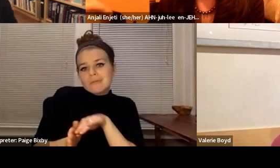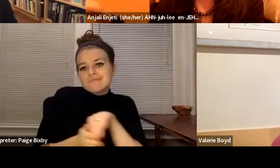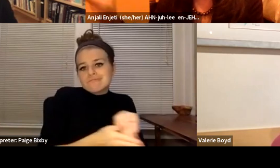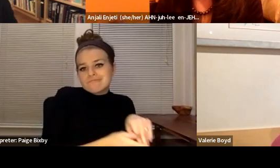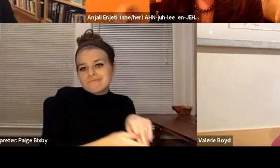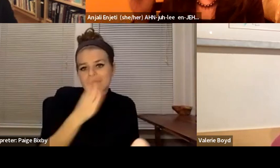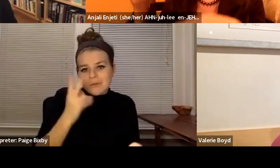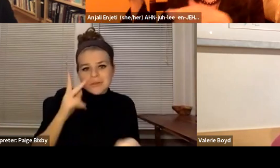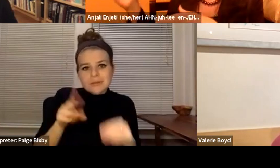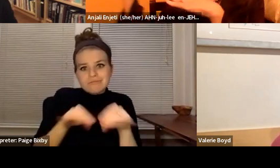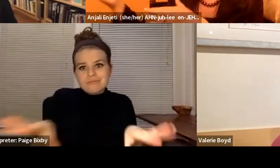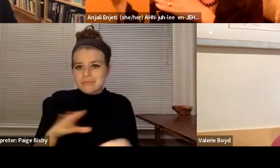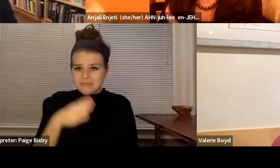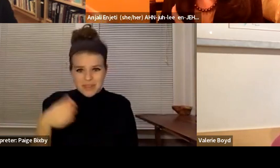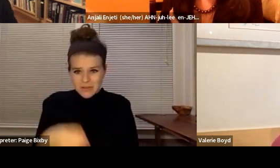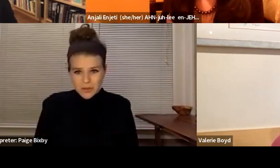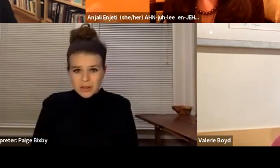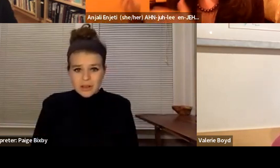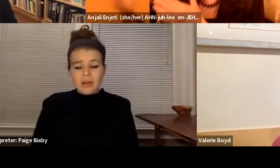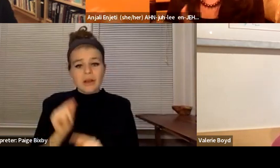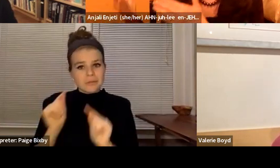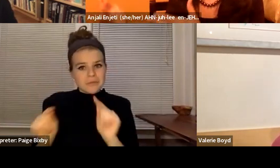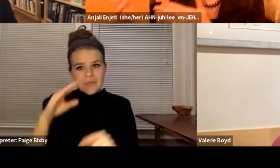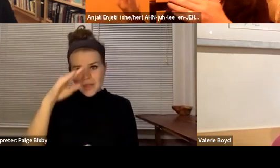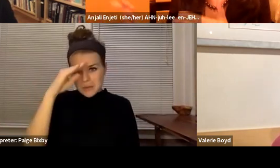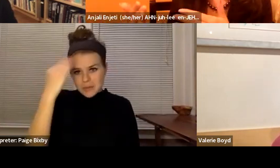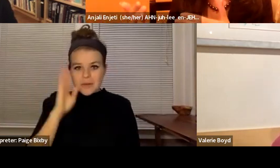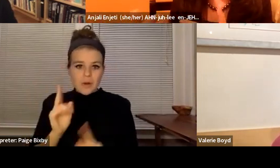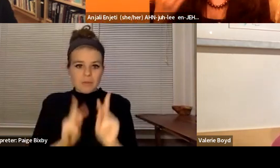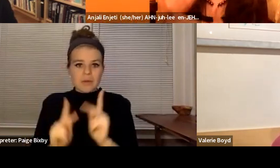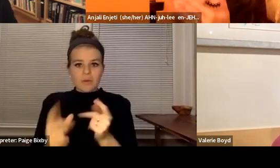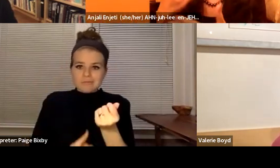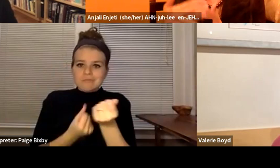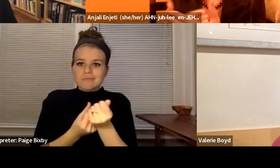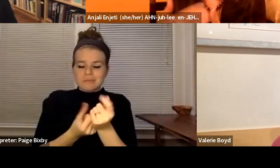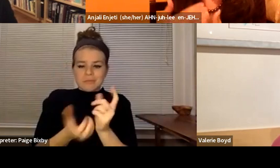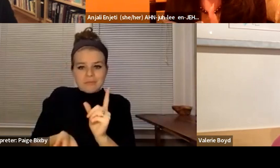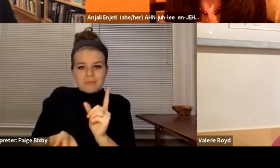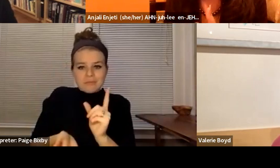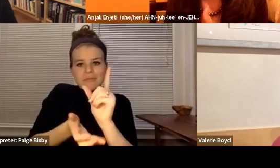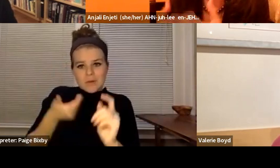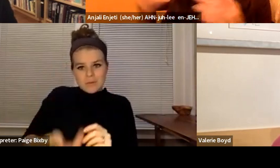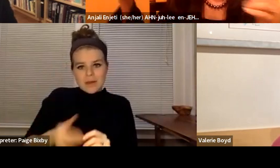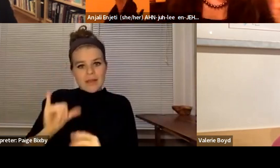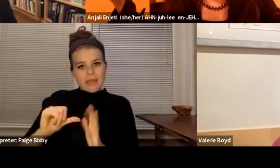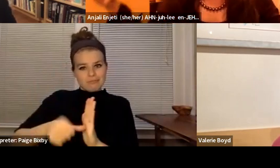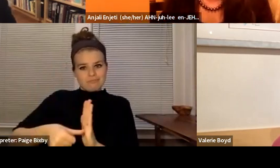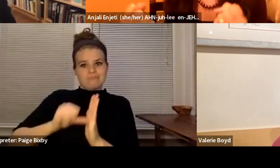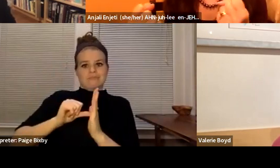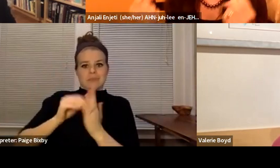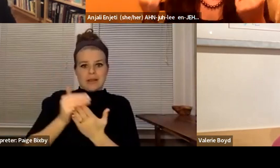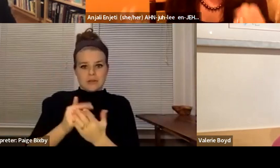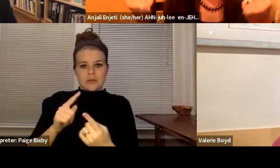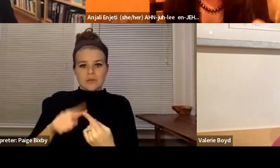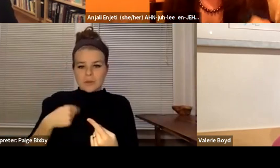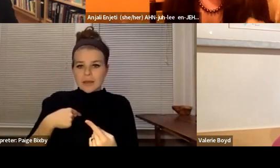again, right? I mean, it's these folks that lifted me up, which really hammers in the lesson to me.